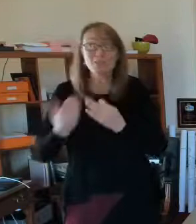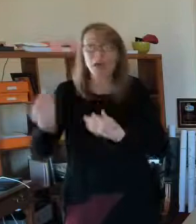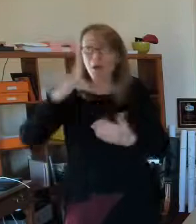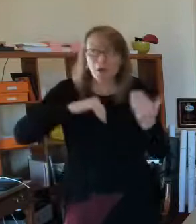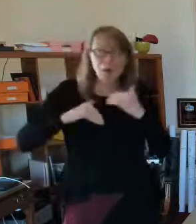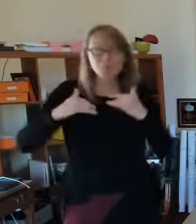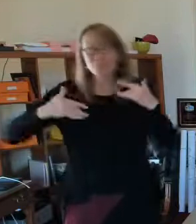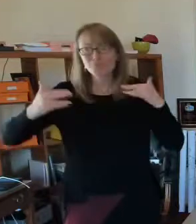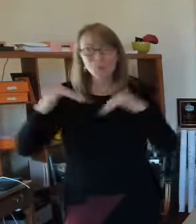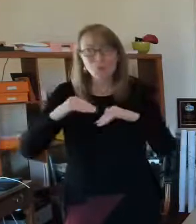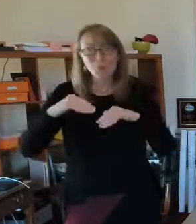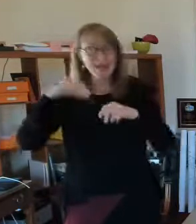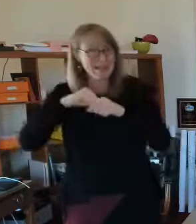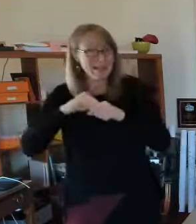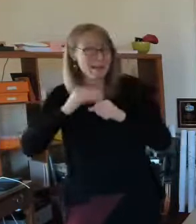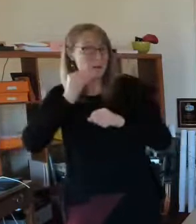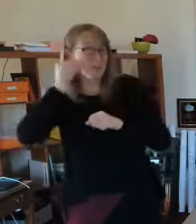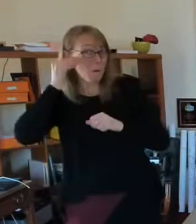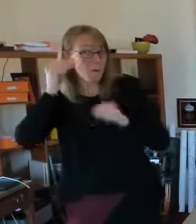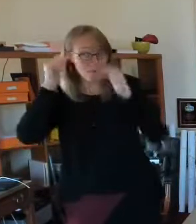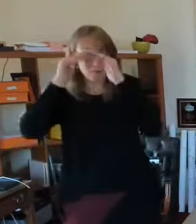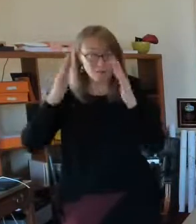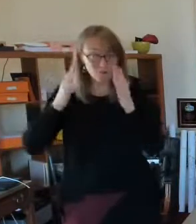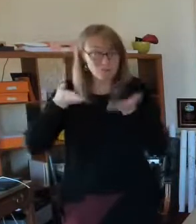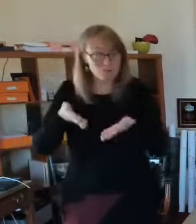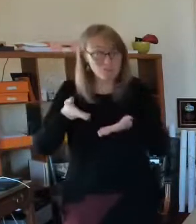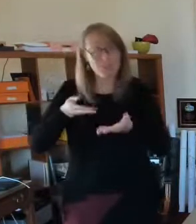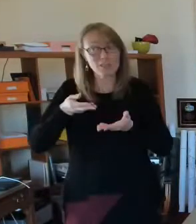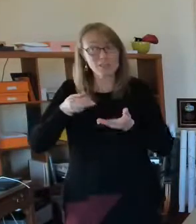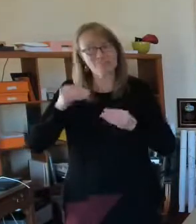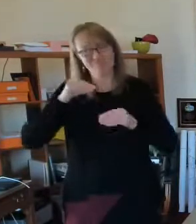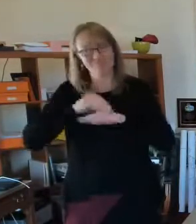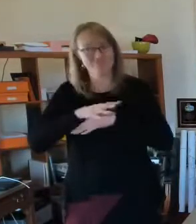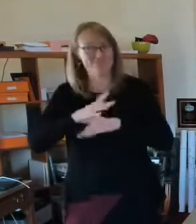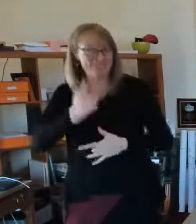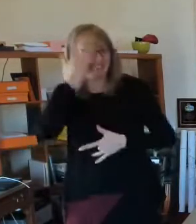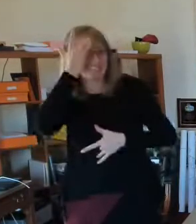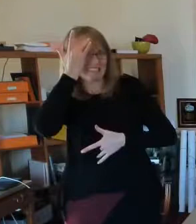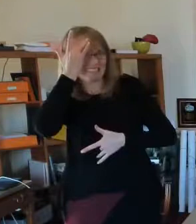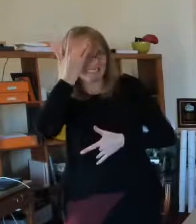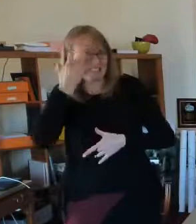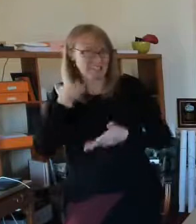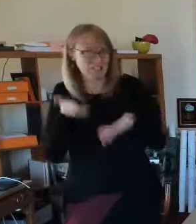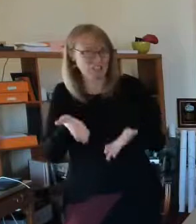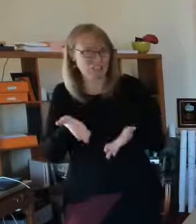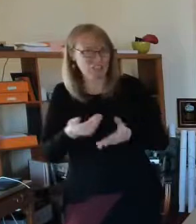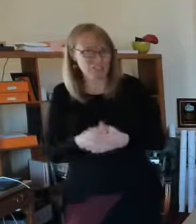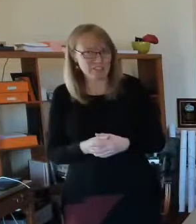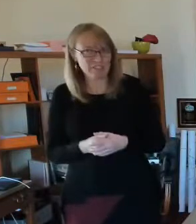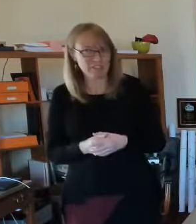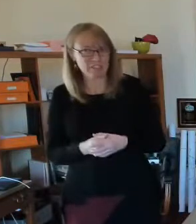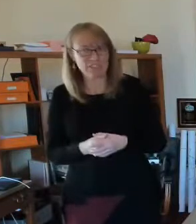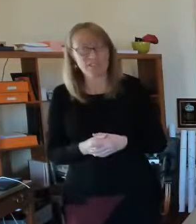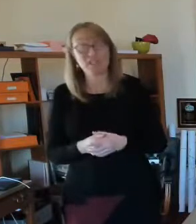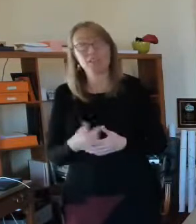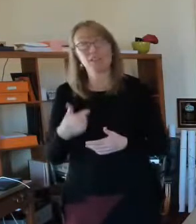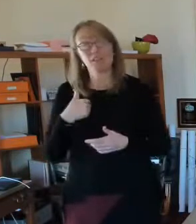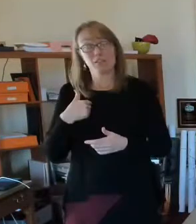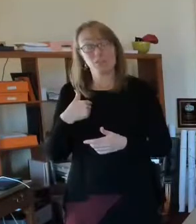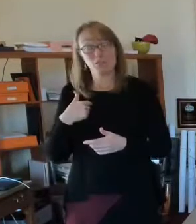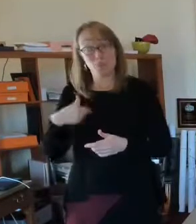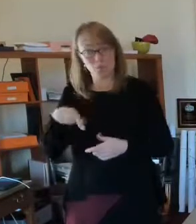know, we, the government, we certainly cannot control that, but we are speaking with all of you to try to get